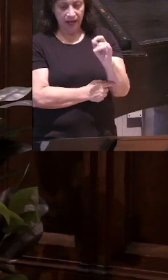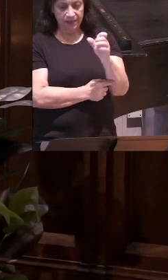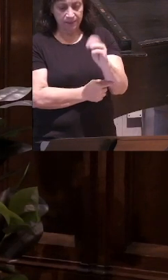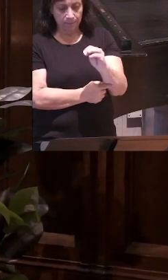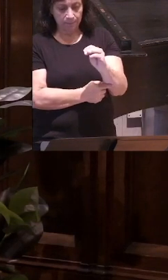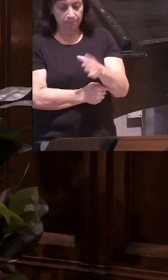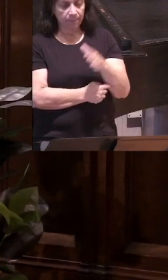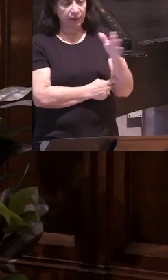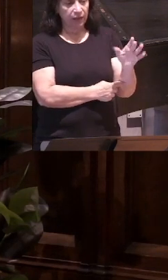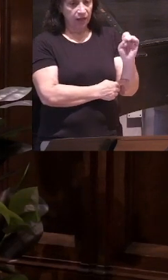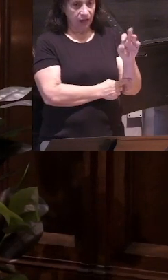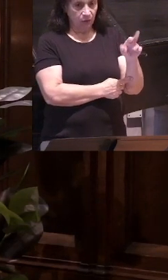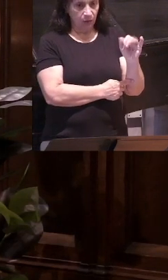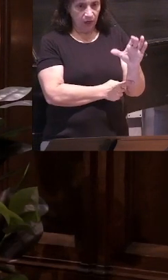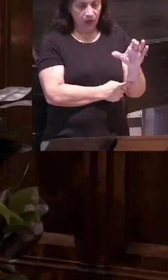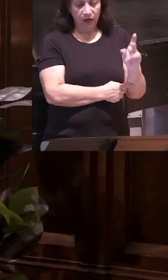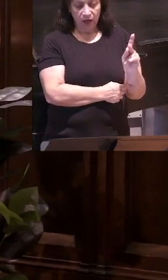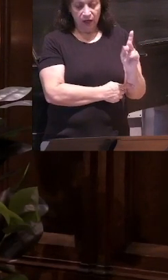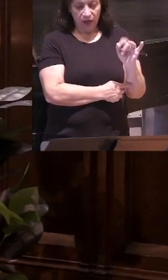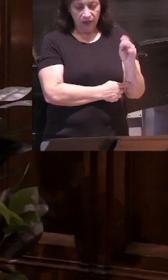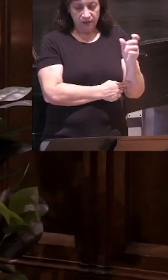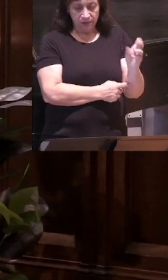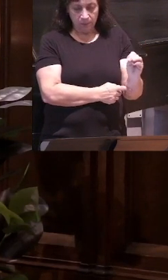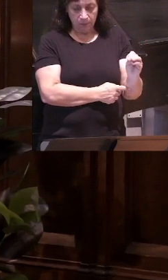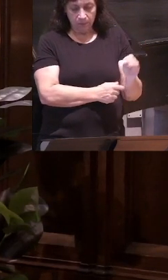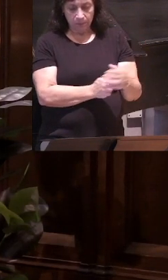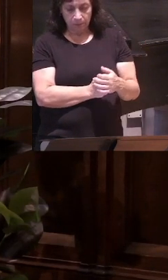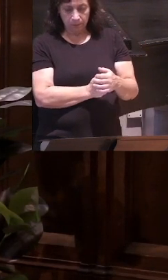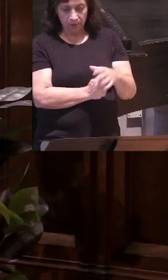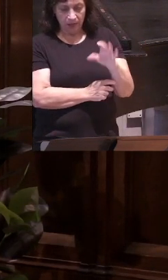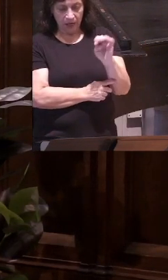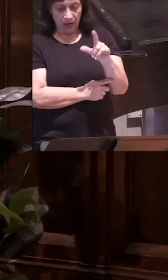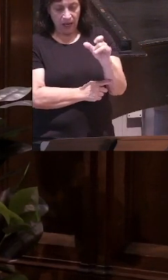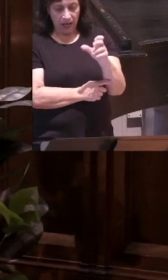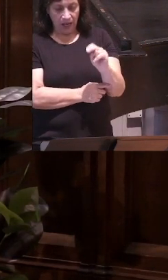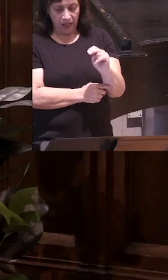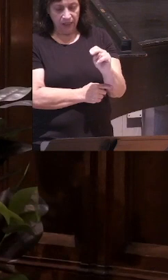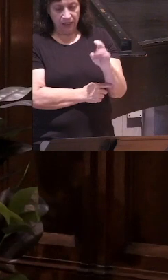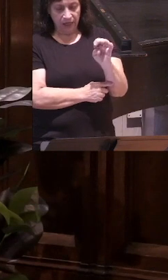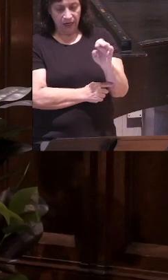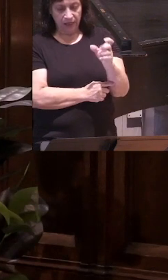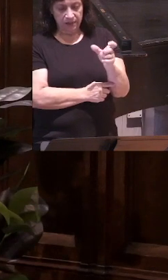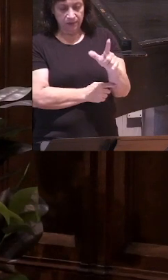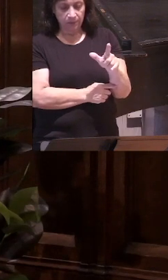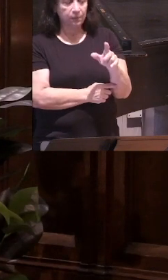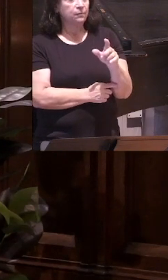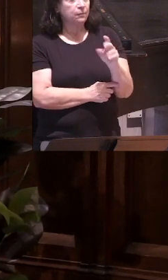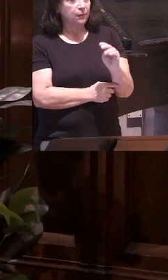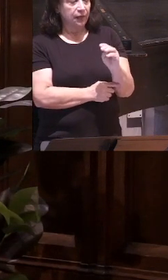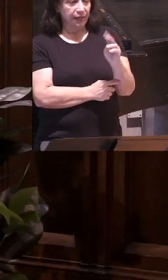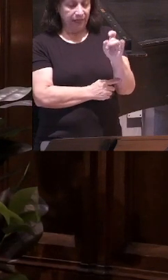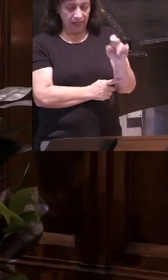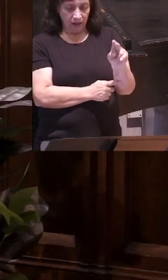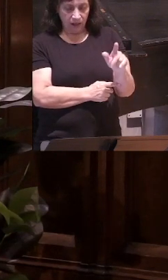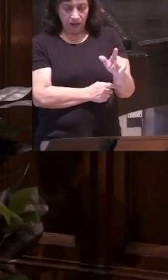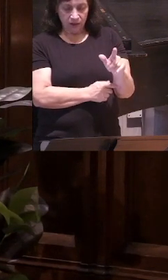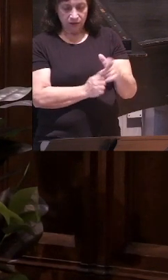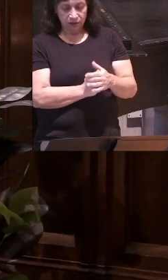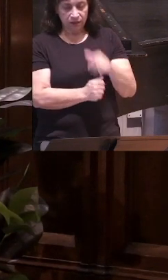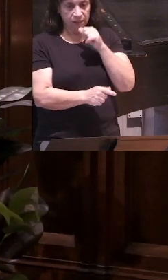Eric Exum, Ildiko, Ellen Exum, Neil,